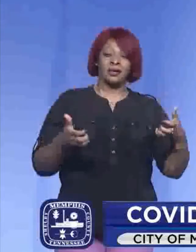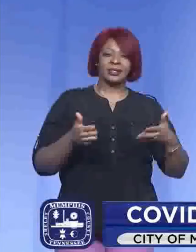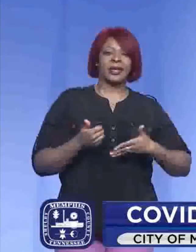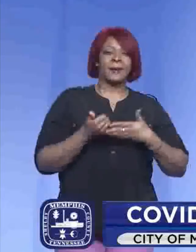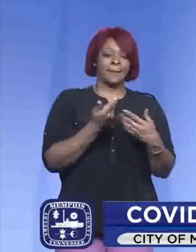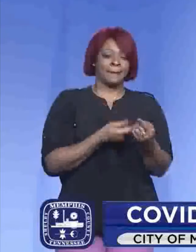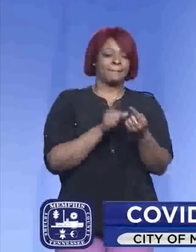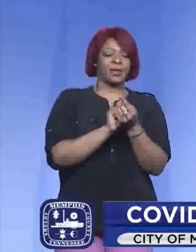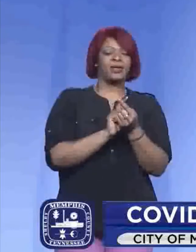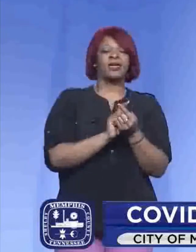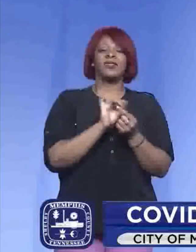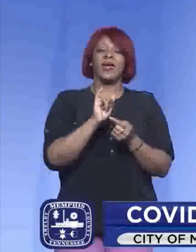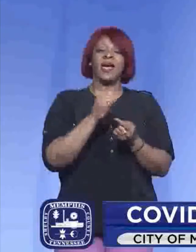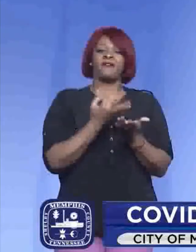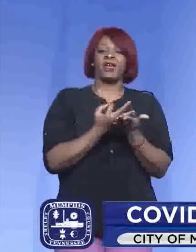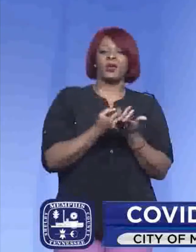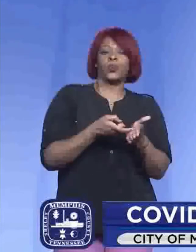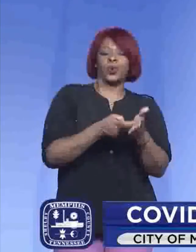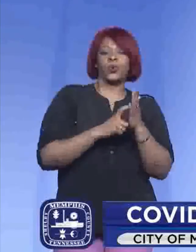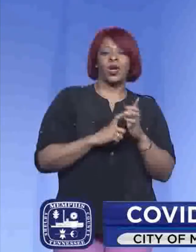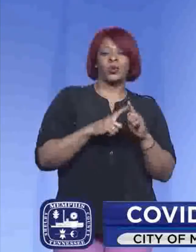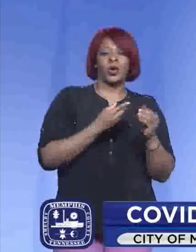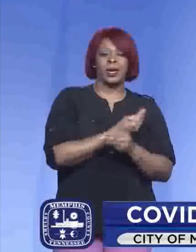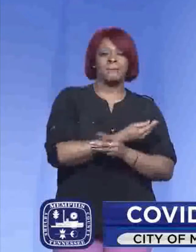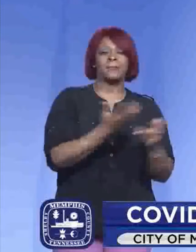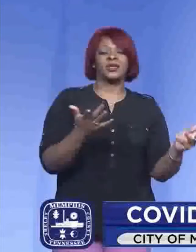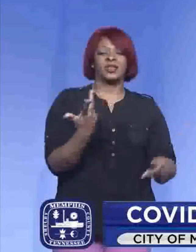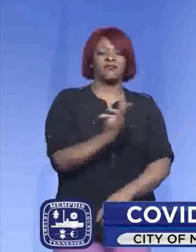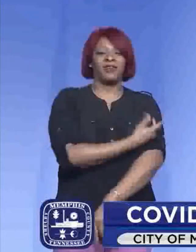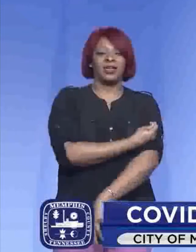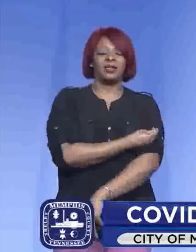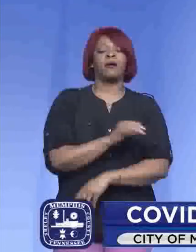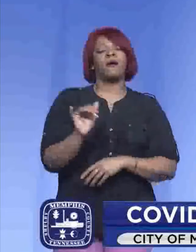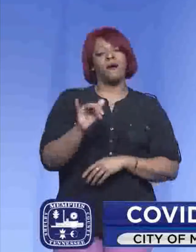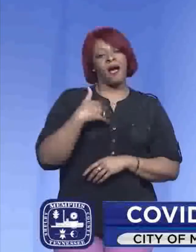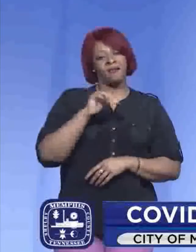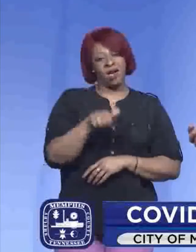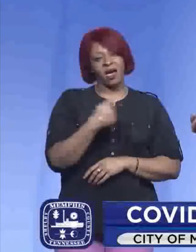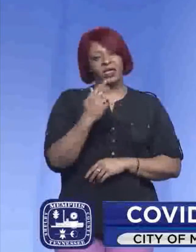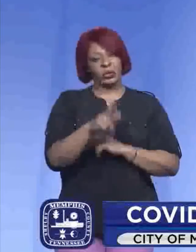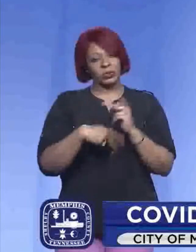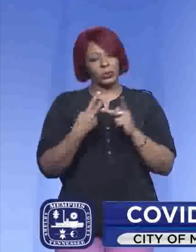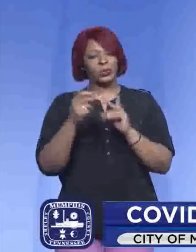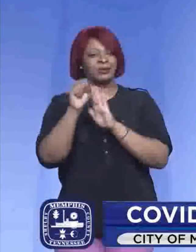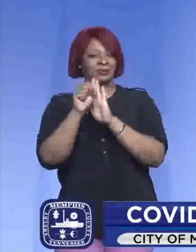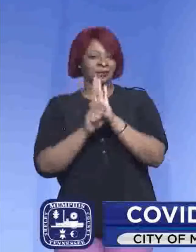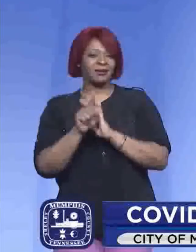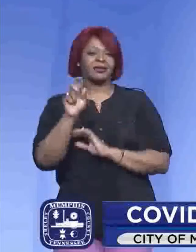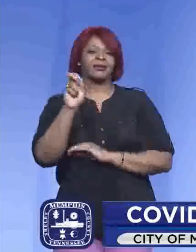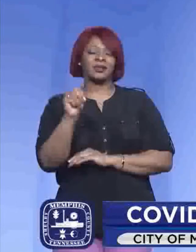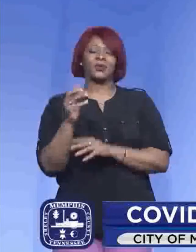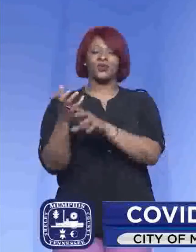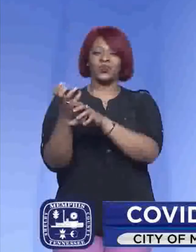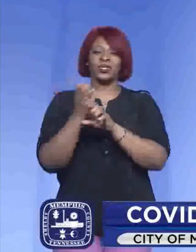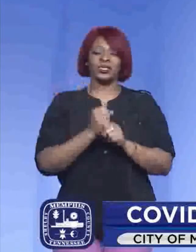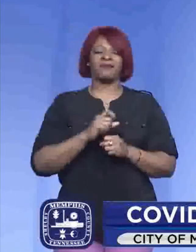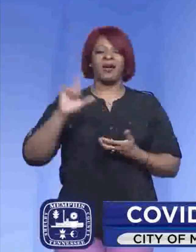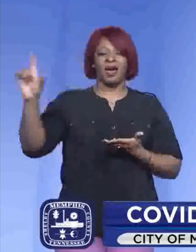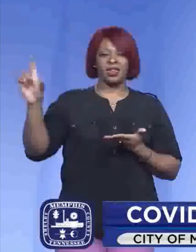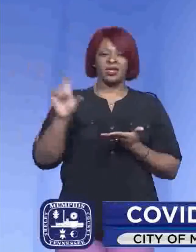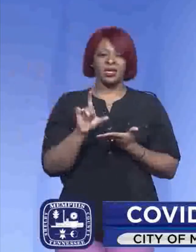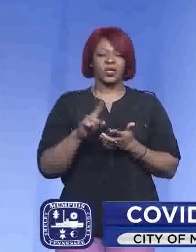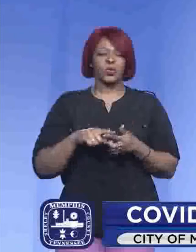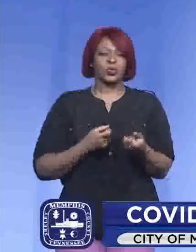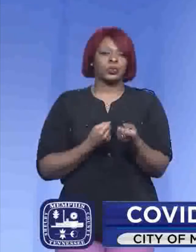meet the financial requirements of administering vaccines. But there are also other sources. The state of Tennessee has received an allocation